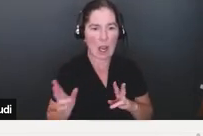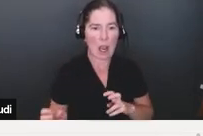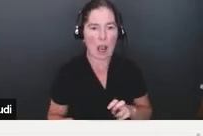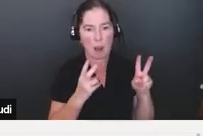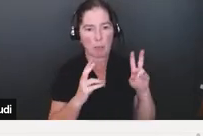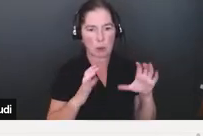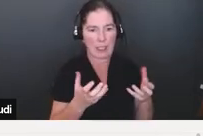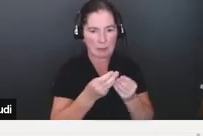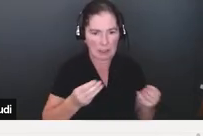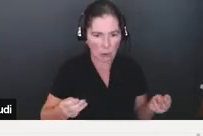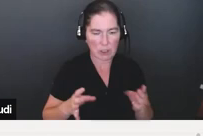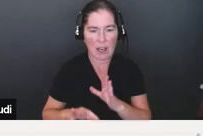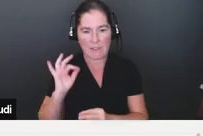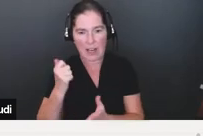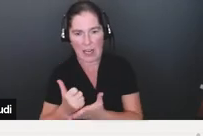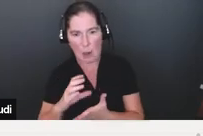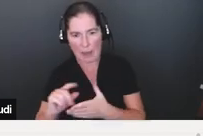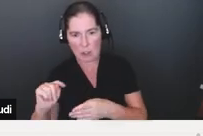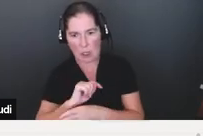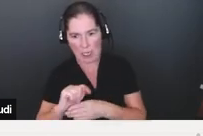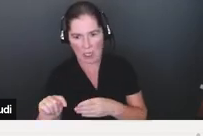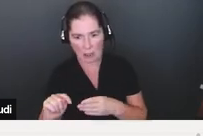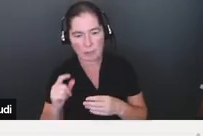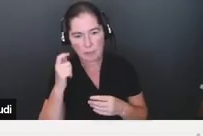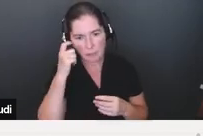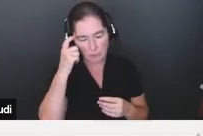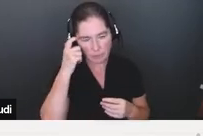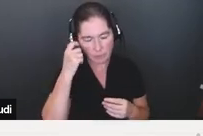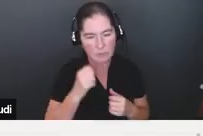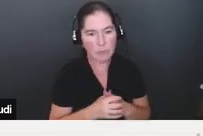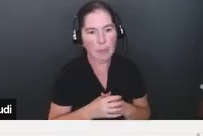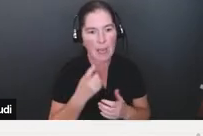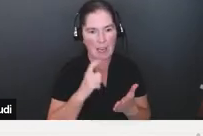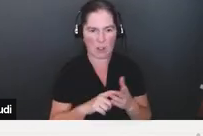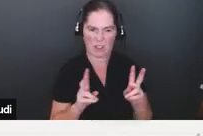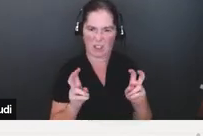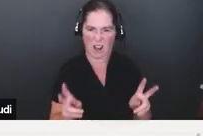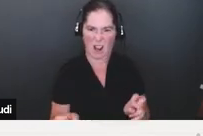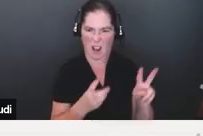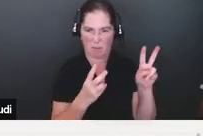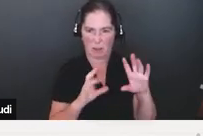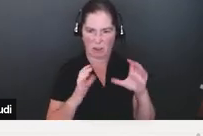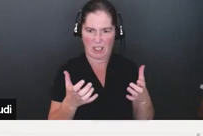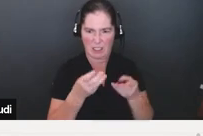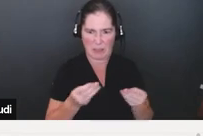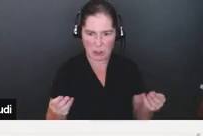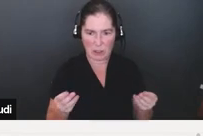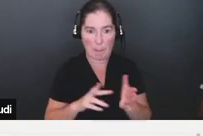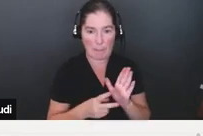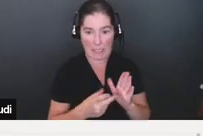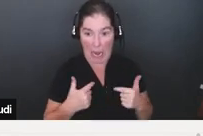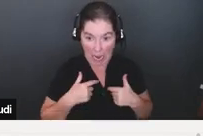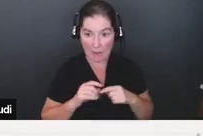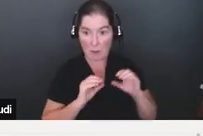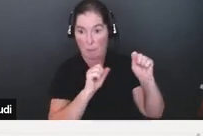or find help in training. Those are the two main options. I did notice that this upload class materials is like, I gotta put my stuff in there. So